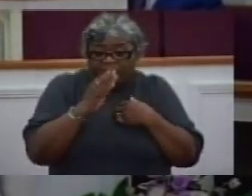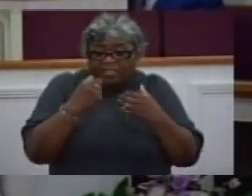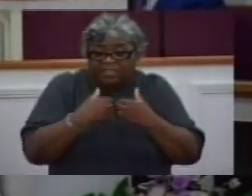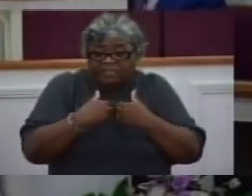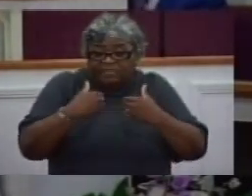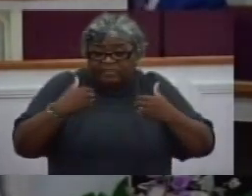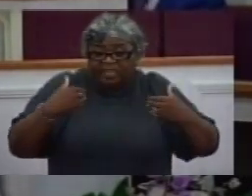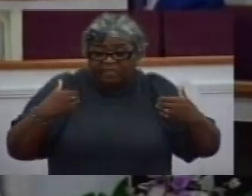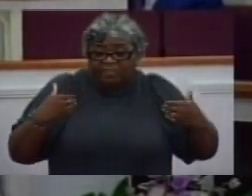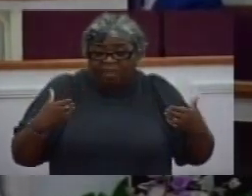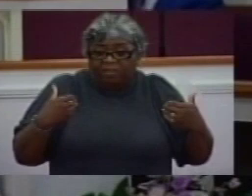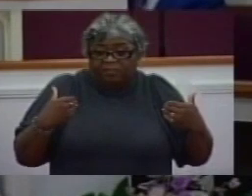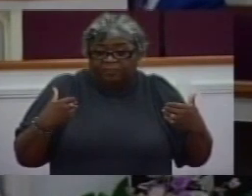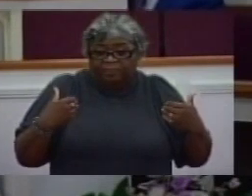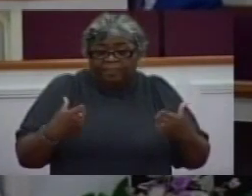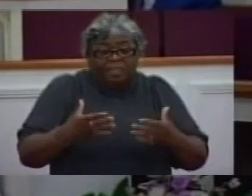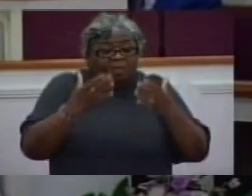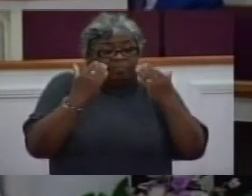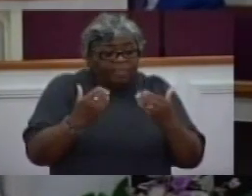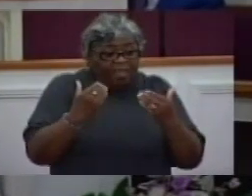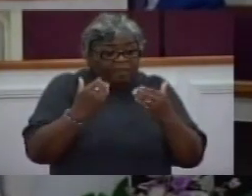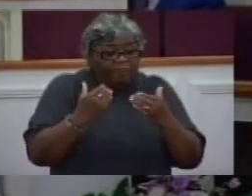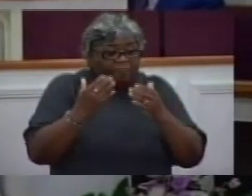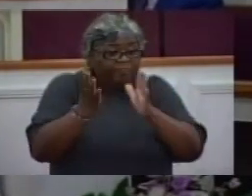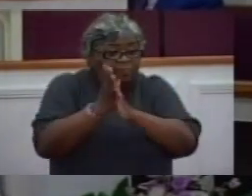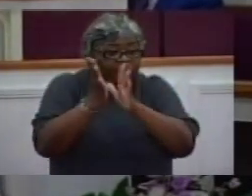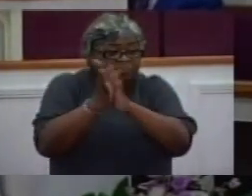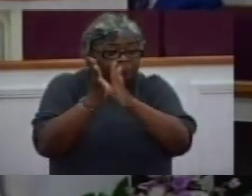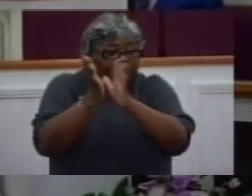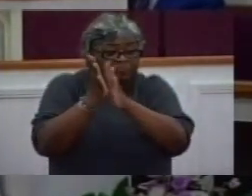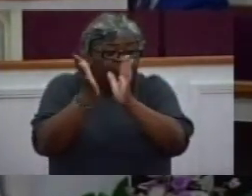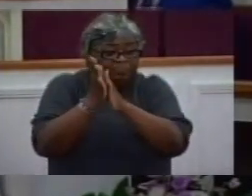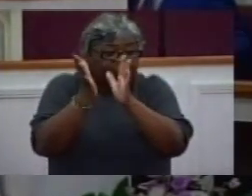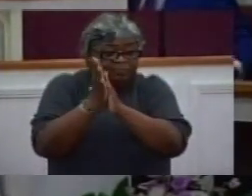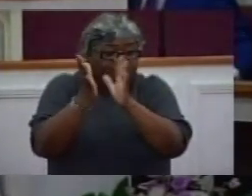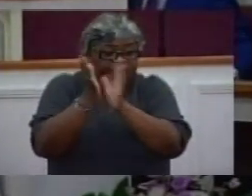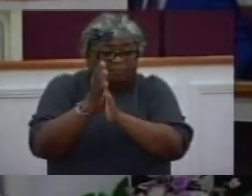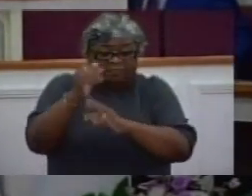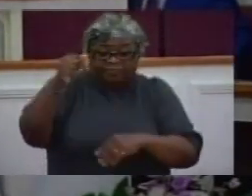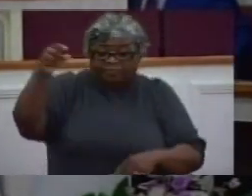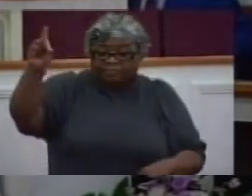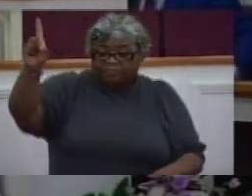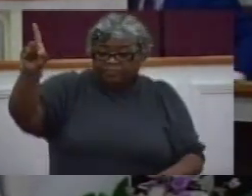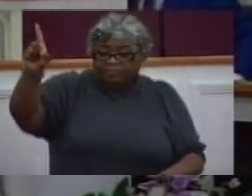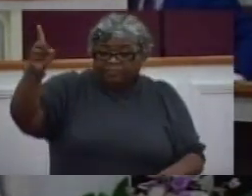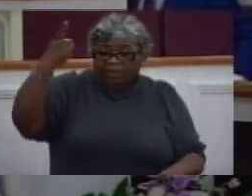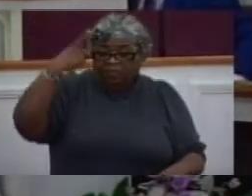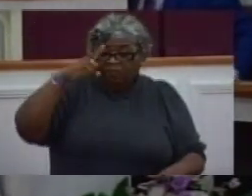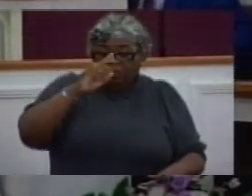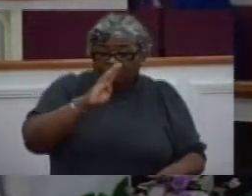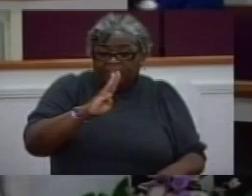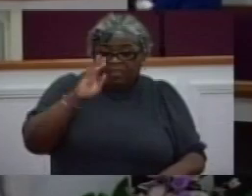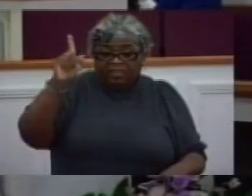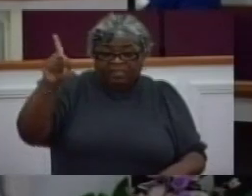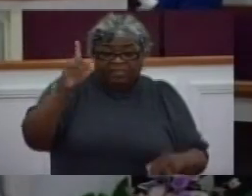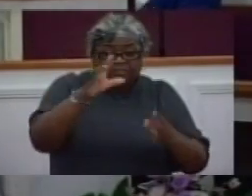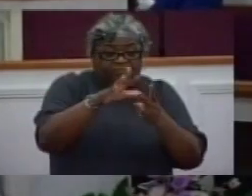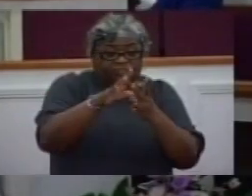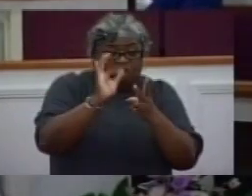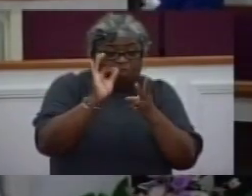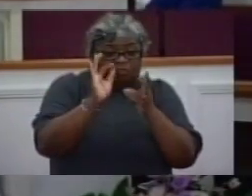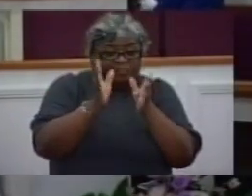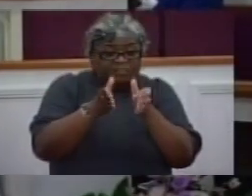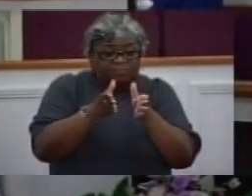set apart. Now come on and put your hands together and praise God for being his